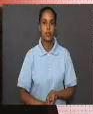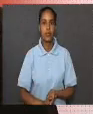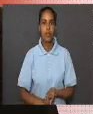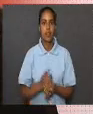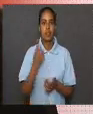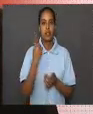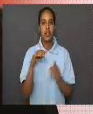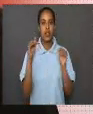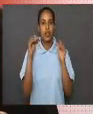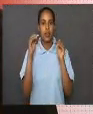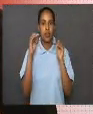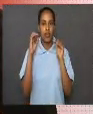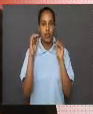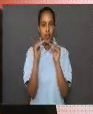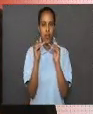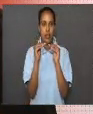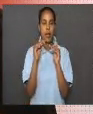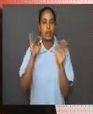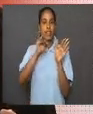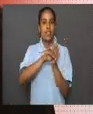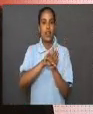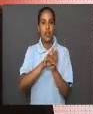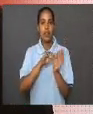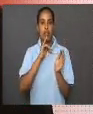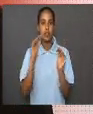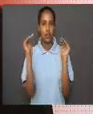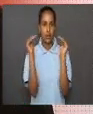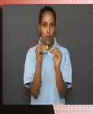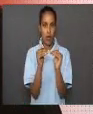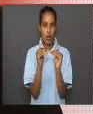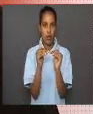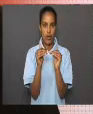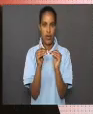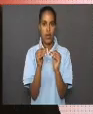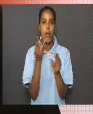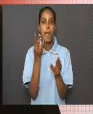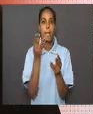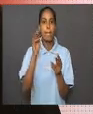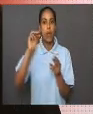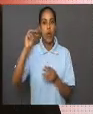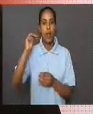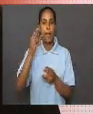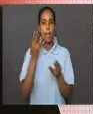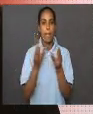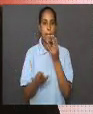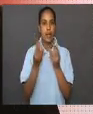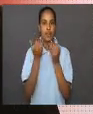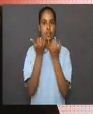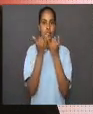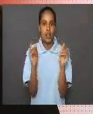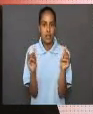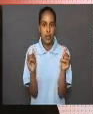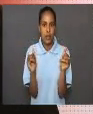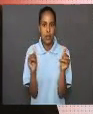The equivalent mass of a salt is equal to its molar mass divided